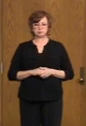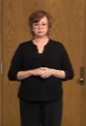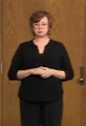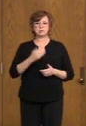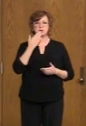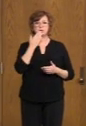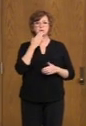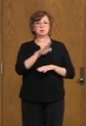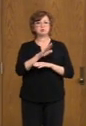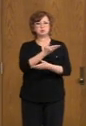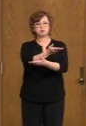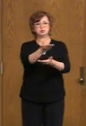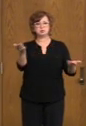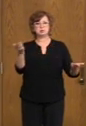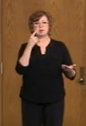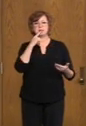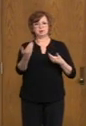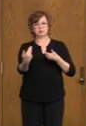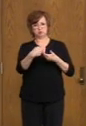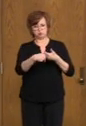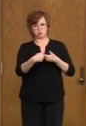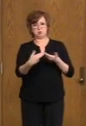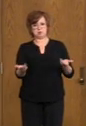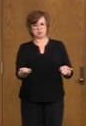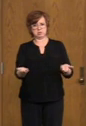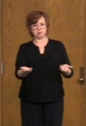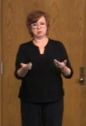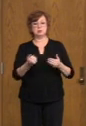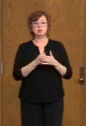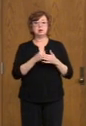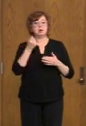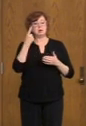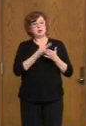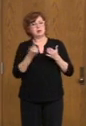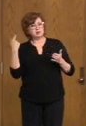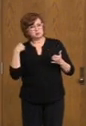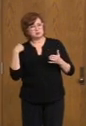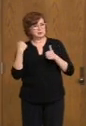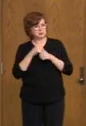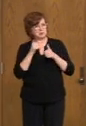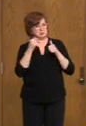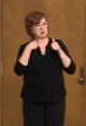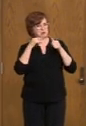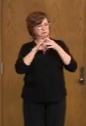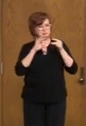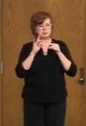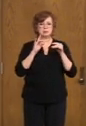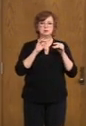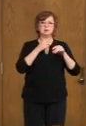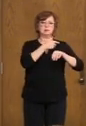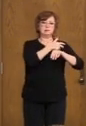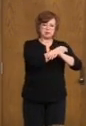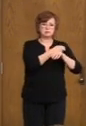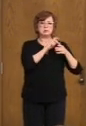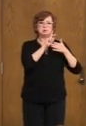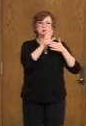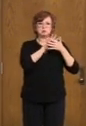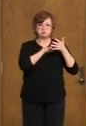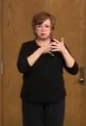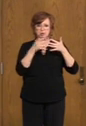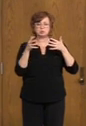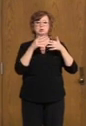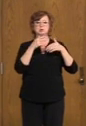Good afternoon, everyone, and thank you very much for joining us here today. Just last week, we were talking about how the pace of our vaccination program was